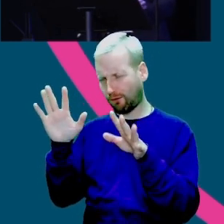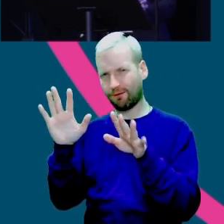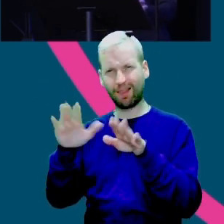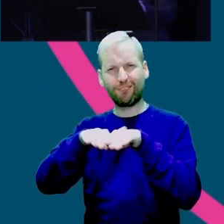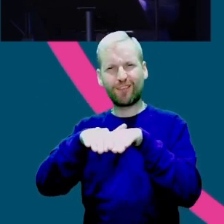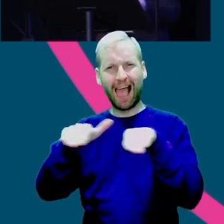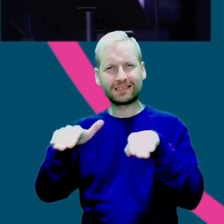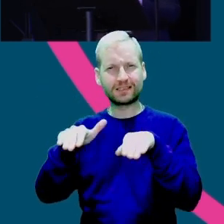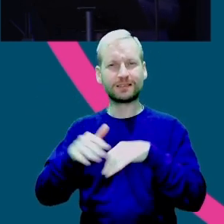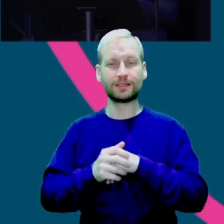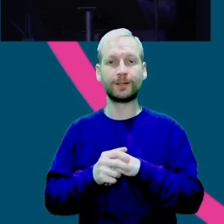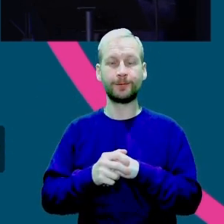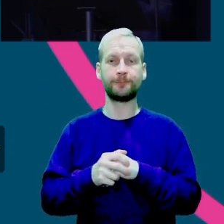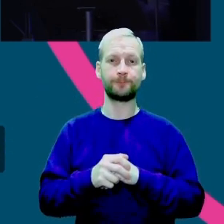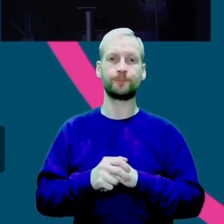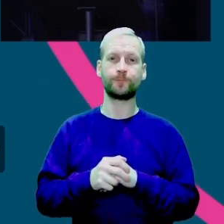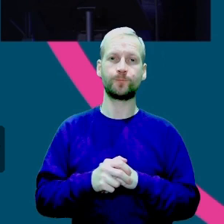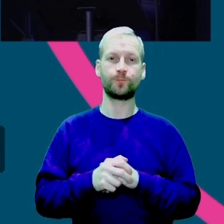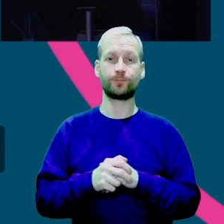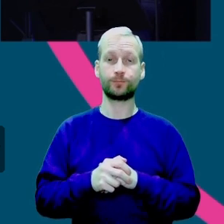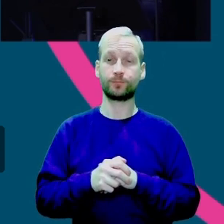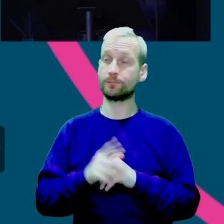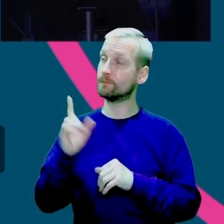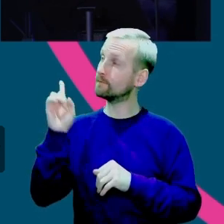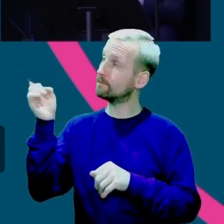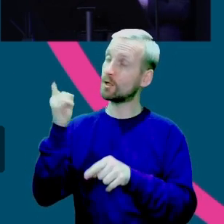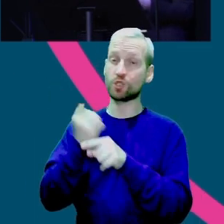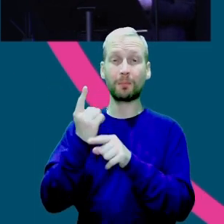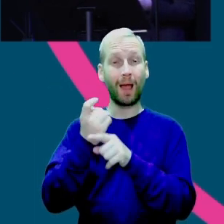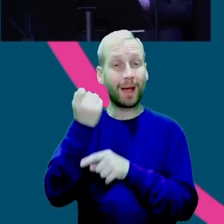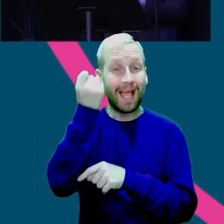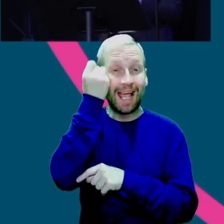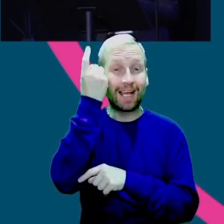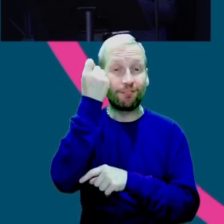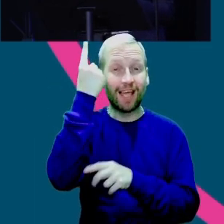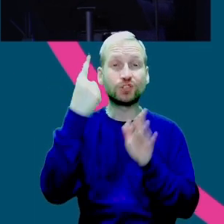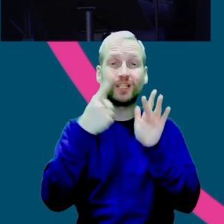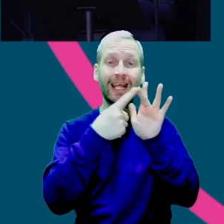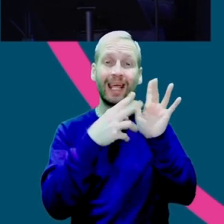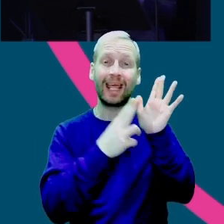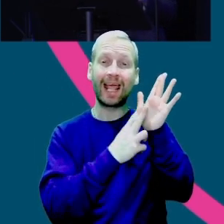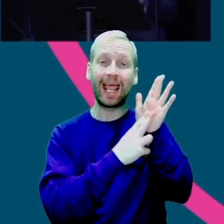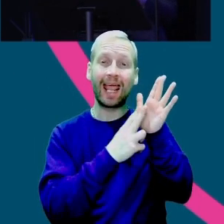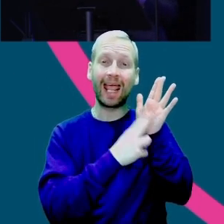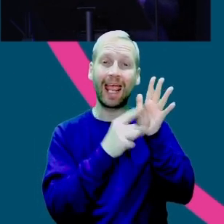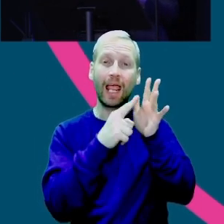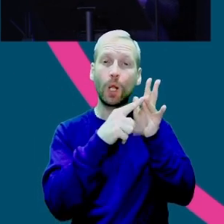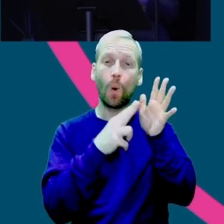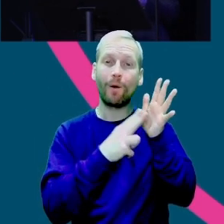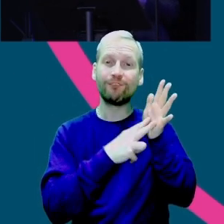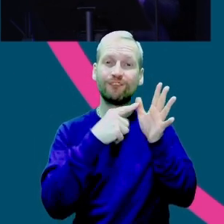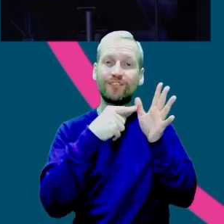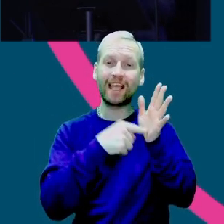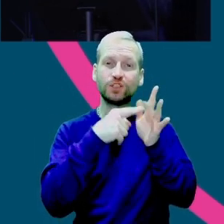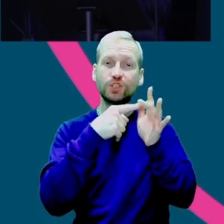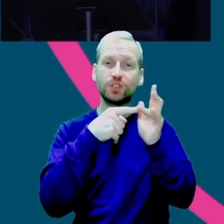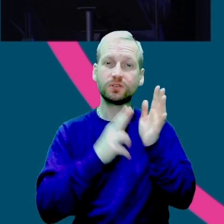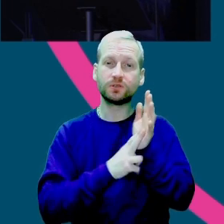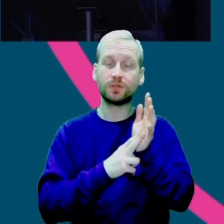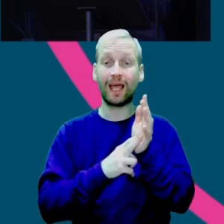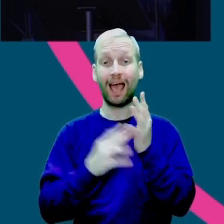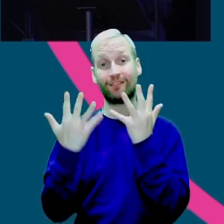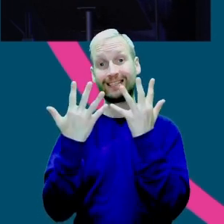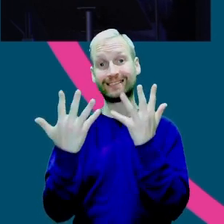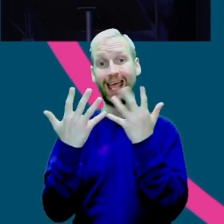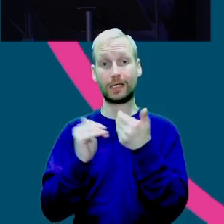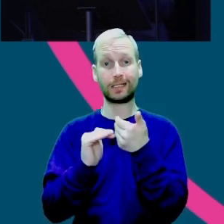So there's a couple more slides now talking about the innovations. I've probably mentioned quite a few of those already. The 10 side rooms, we've got 10 of the